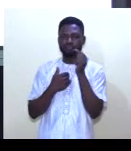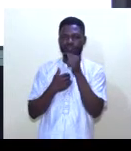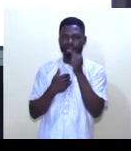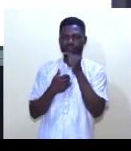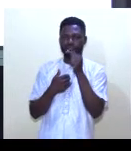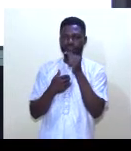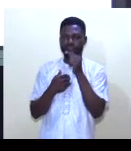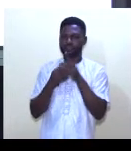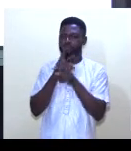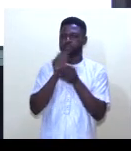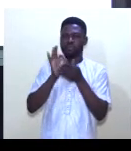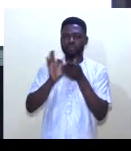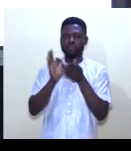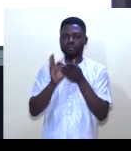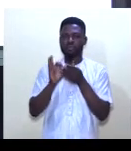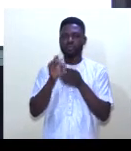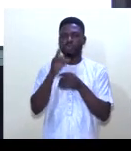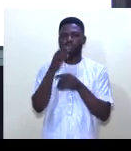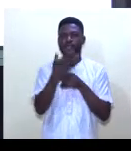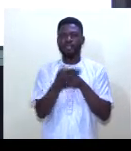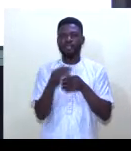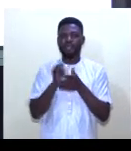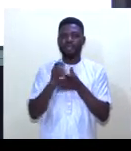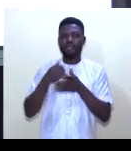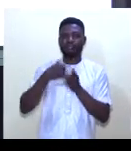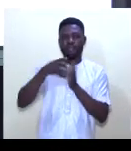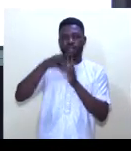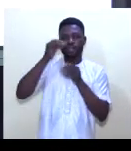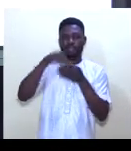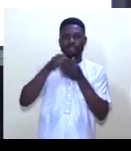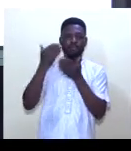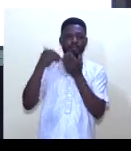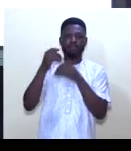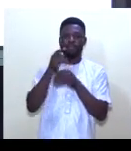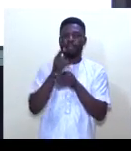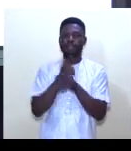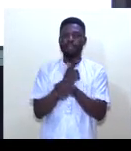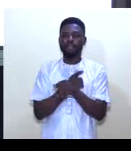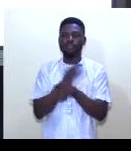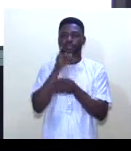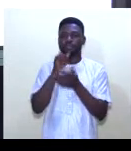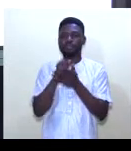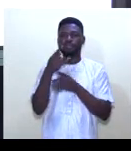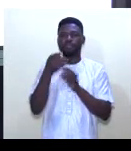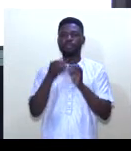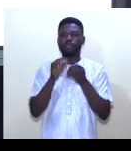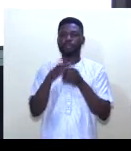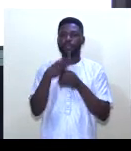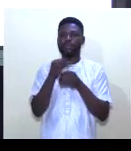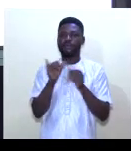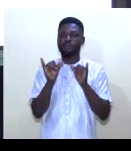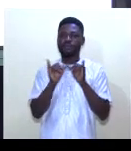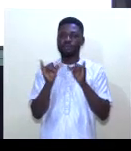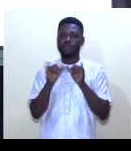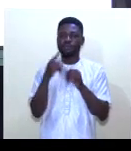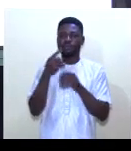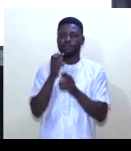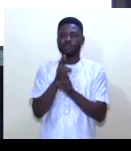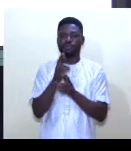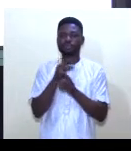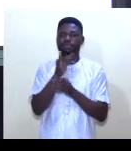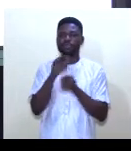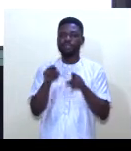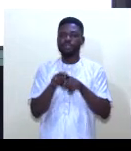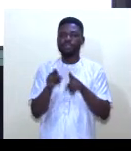the answer already. There is no calculation involved, because one of the things that we learned in the previous lesson is that the number of sides for a